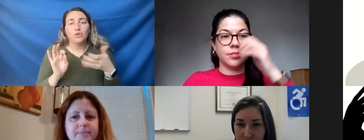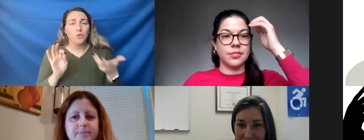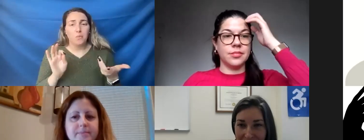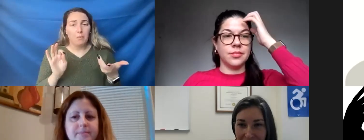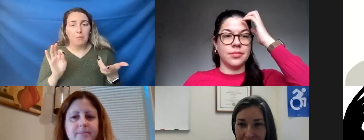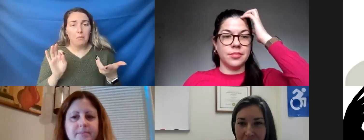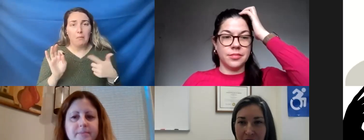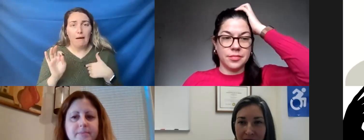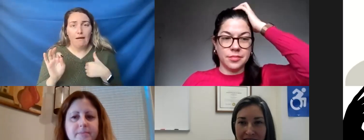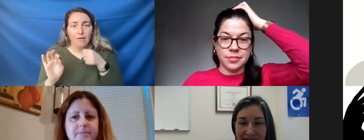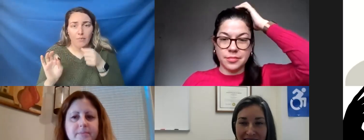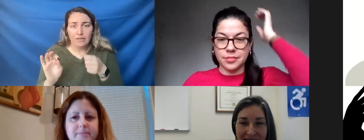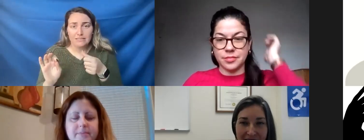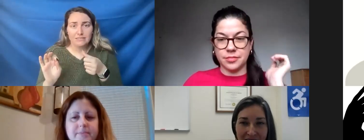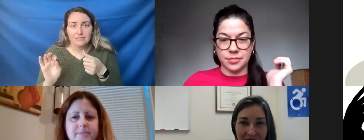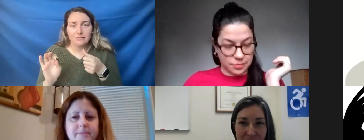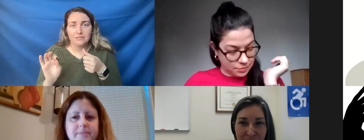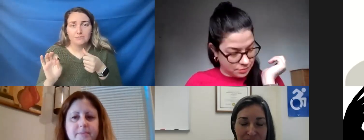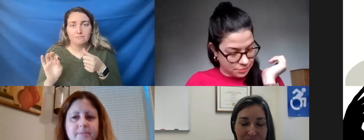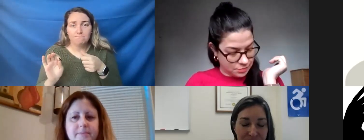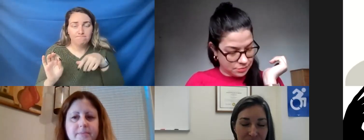wasn't speaking in that